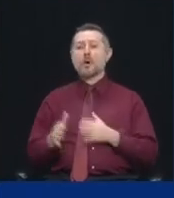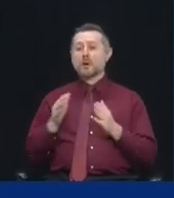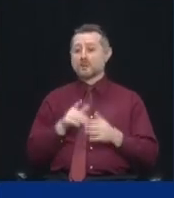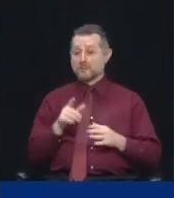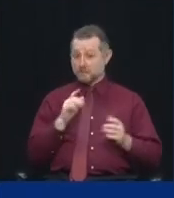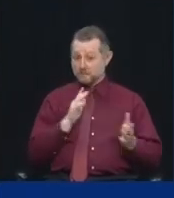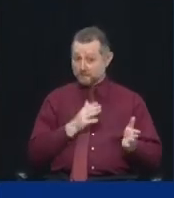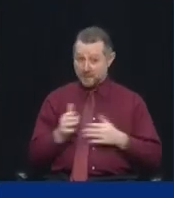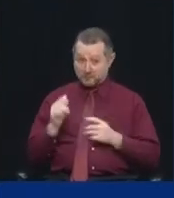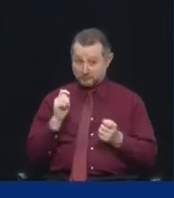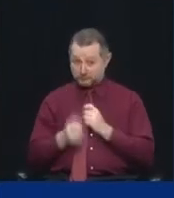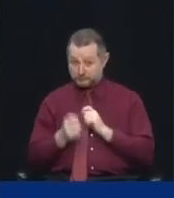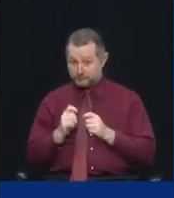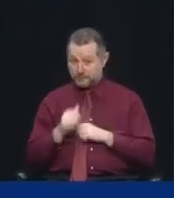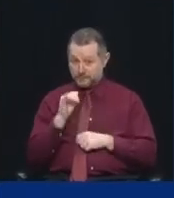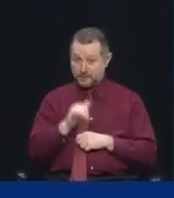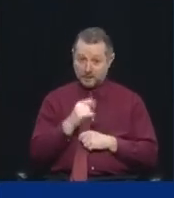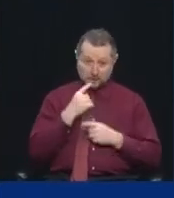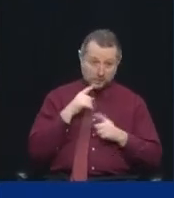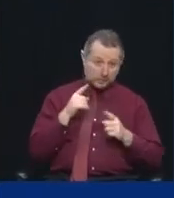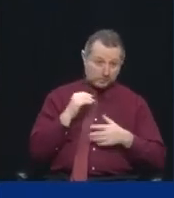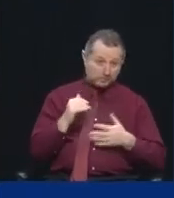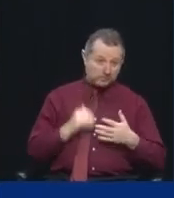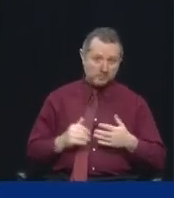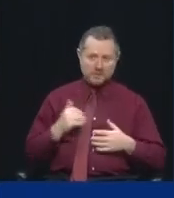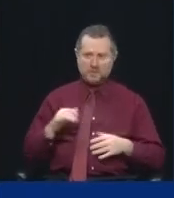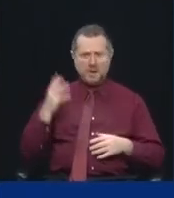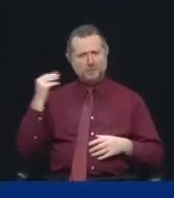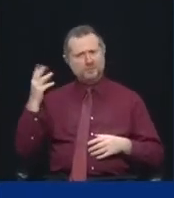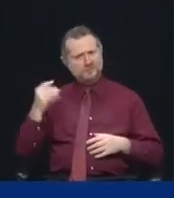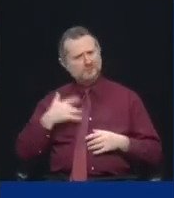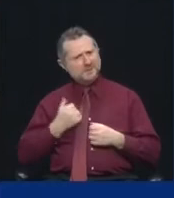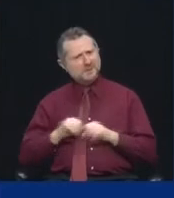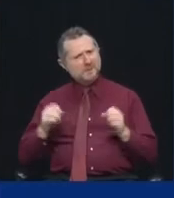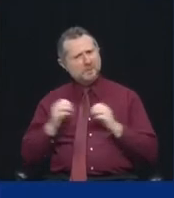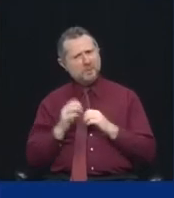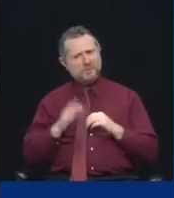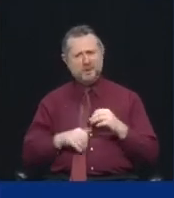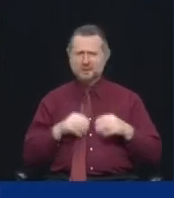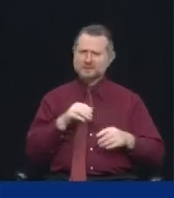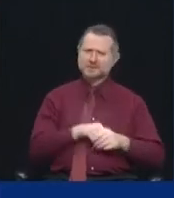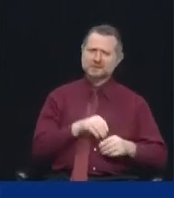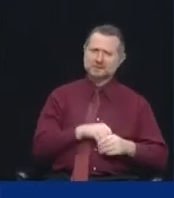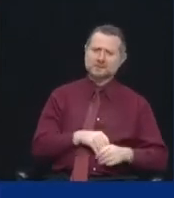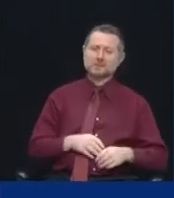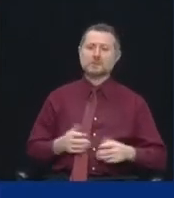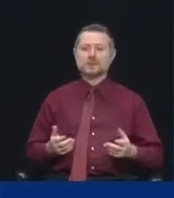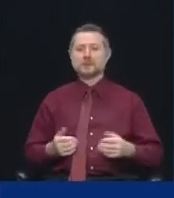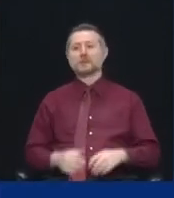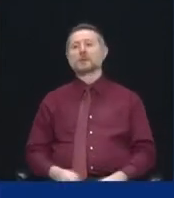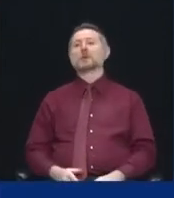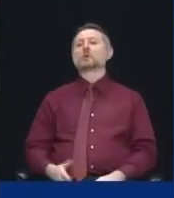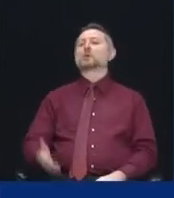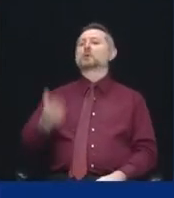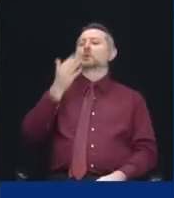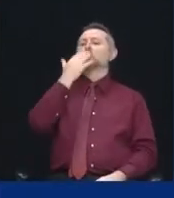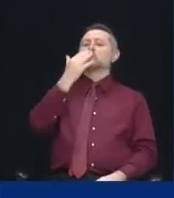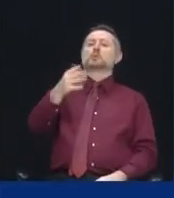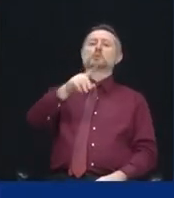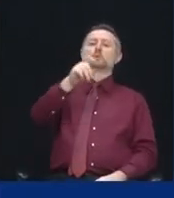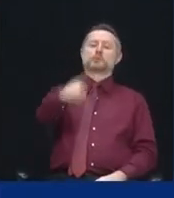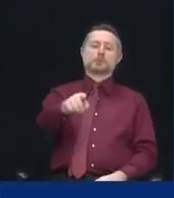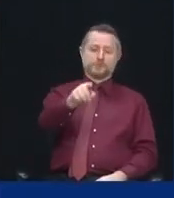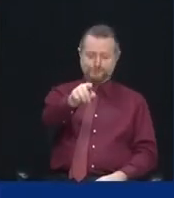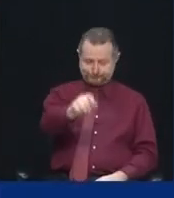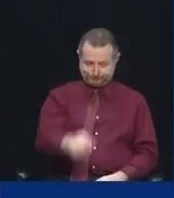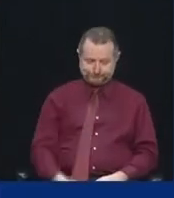on the science showing that being outdoors is safer than being indoors? Yeah, that is a very good question. And I'm going to